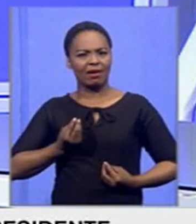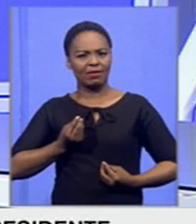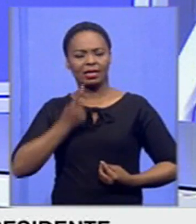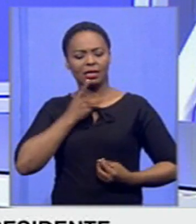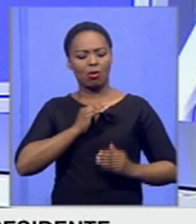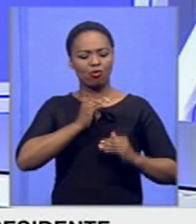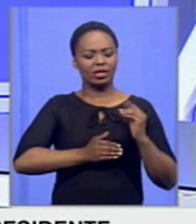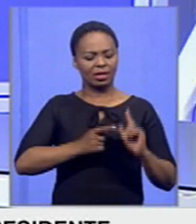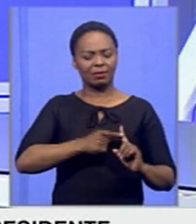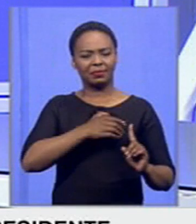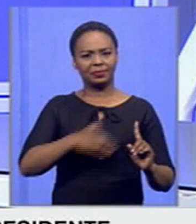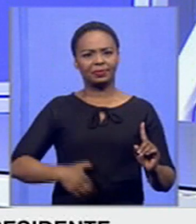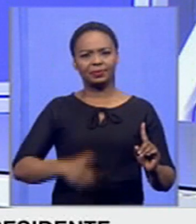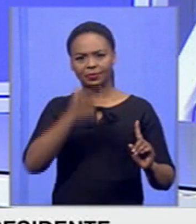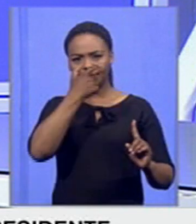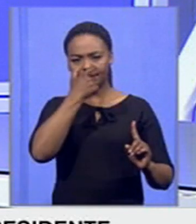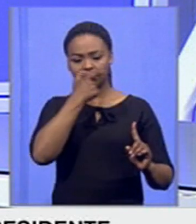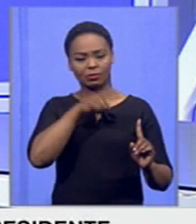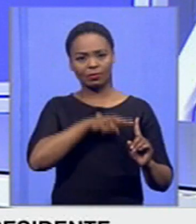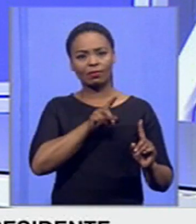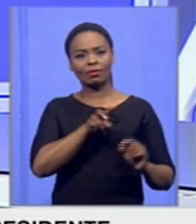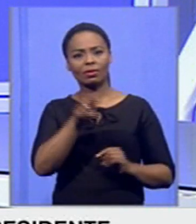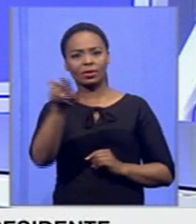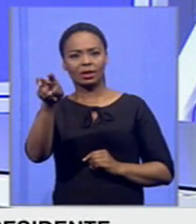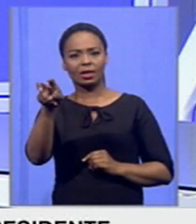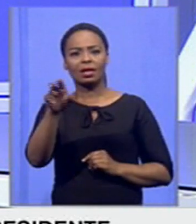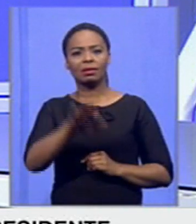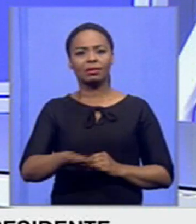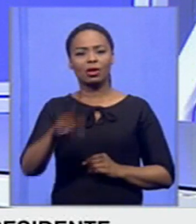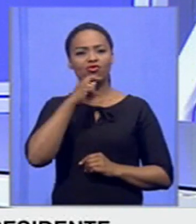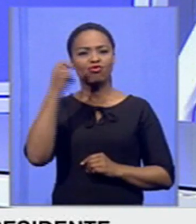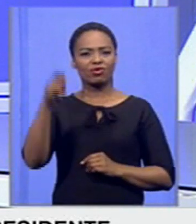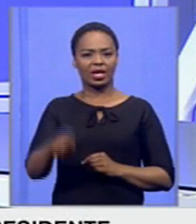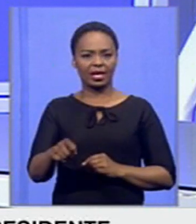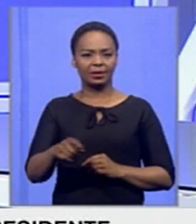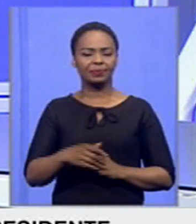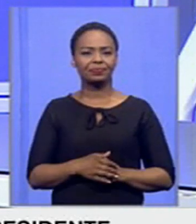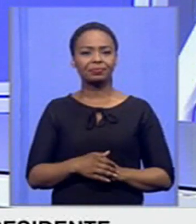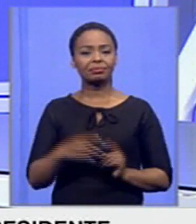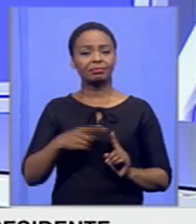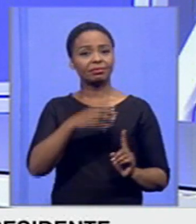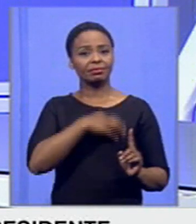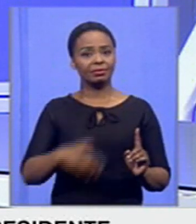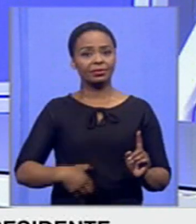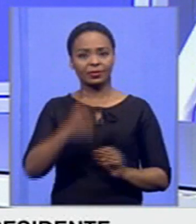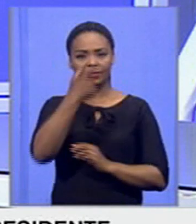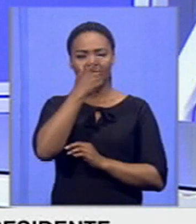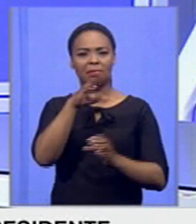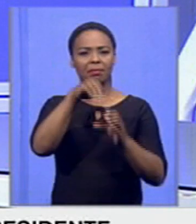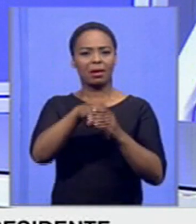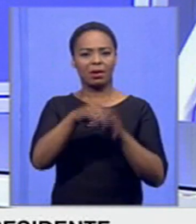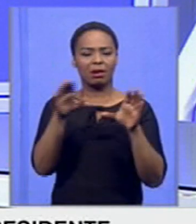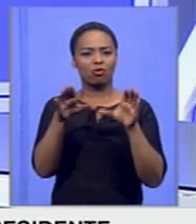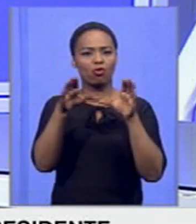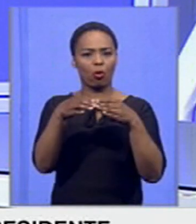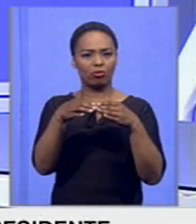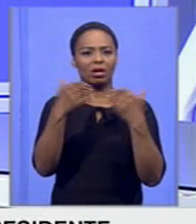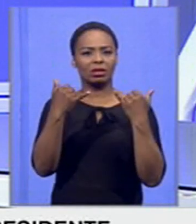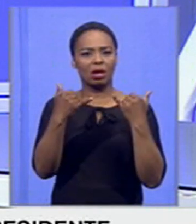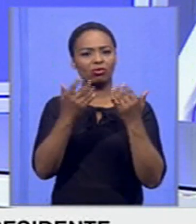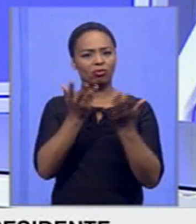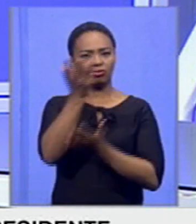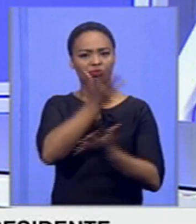mopresidente Cyril Ramaphosa eo a leng leetong la kgotso Kiev naheng ya Ukraine. Mopresidente Ramaphosa ke karolo ya moifo o tlo tshwara